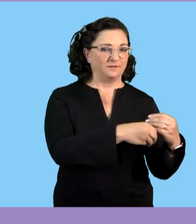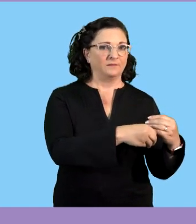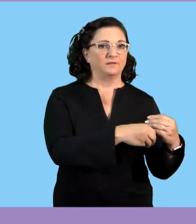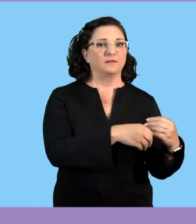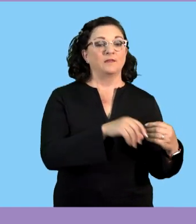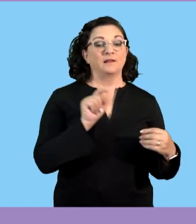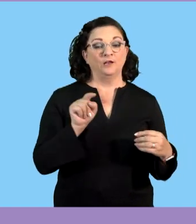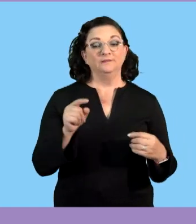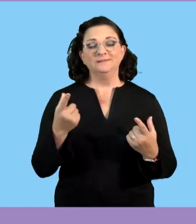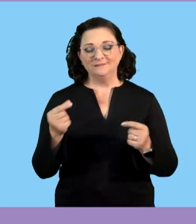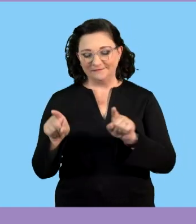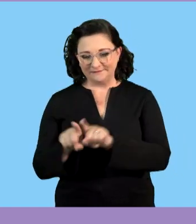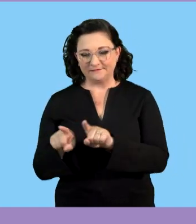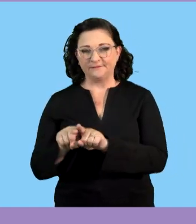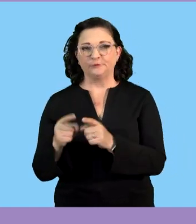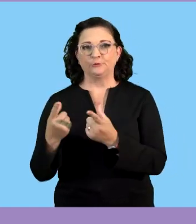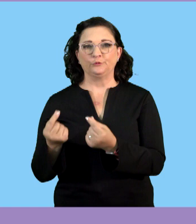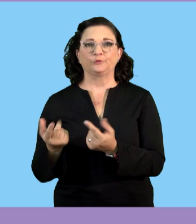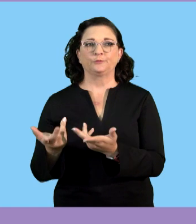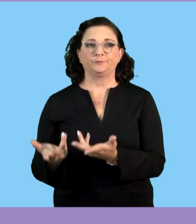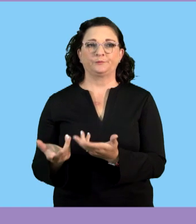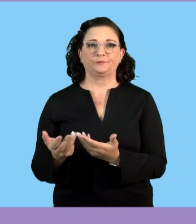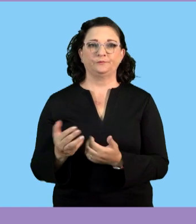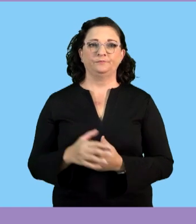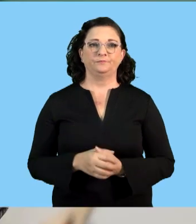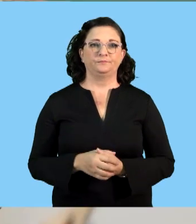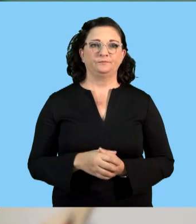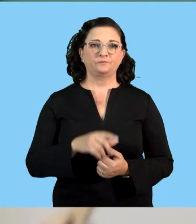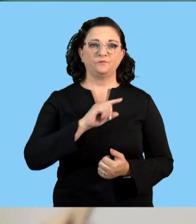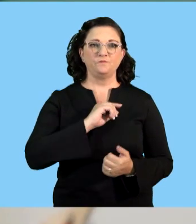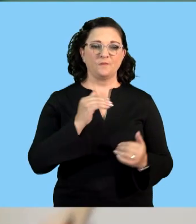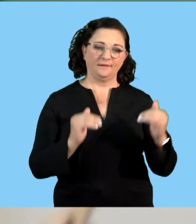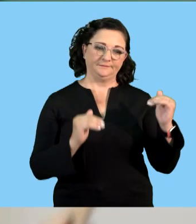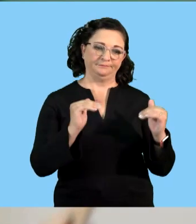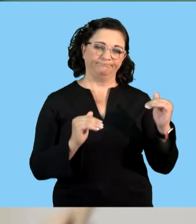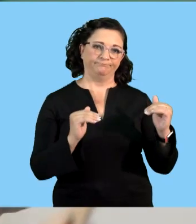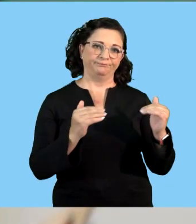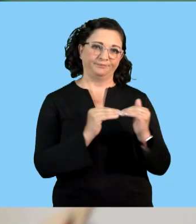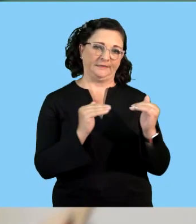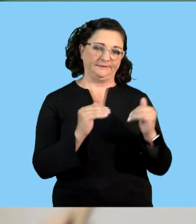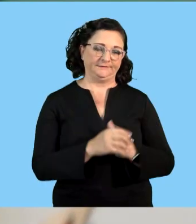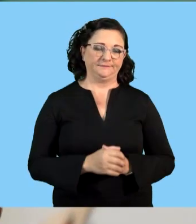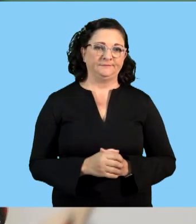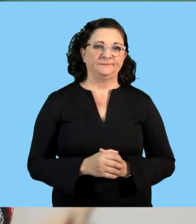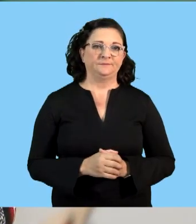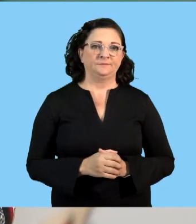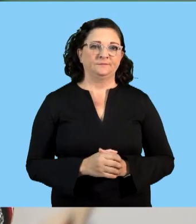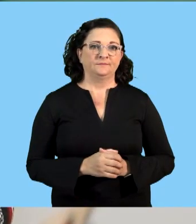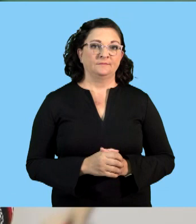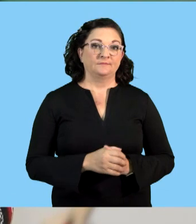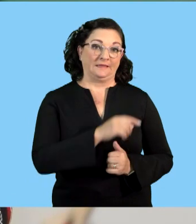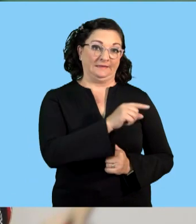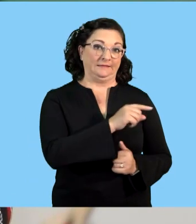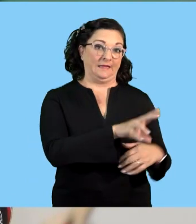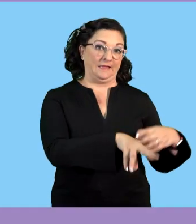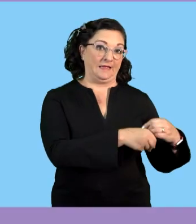the equal sign, I must do the same thing on the other side of the equal sign so that my equation can balance. So since as